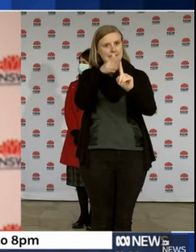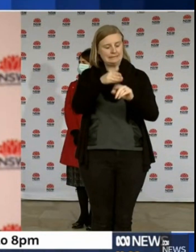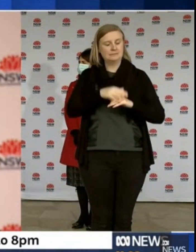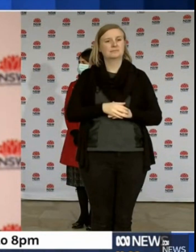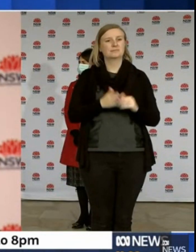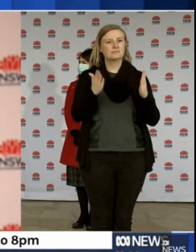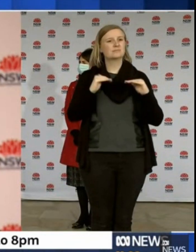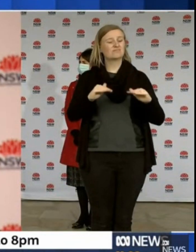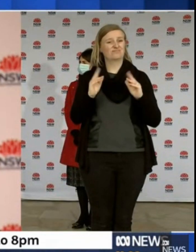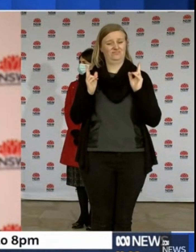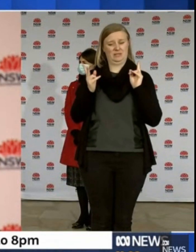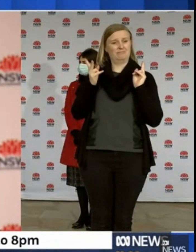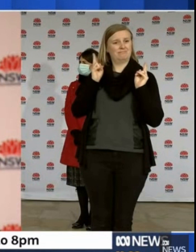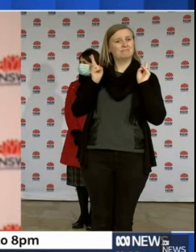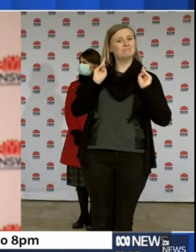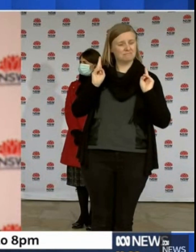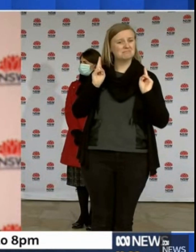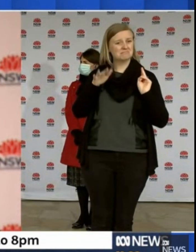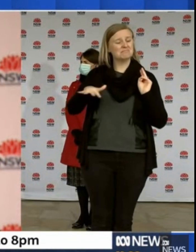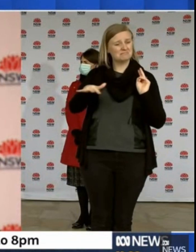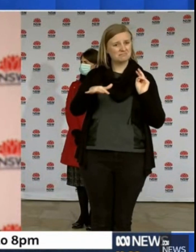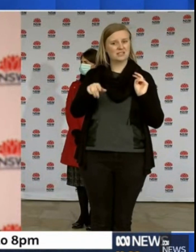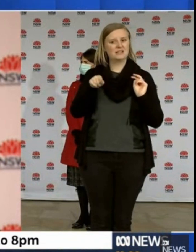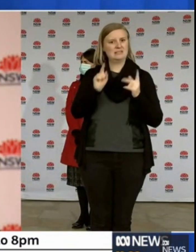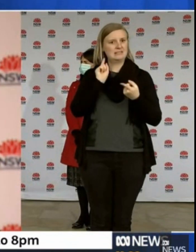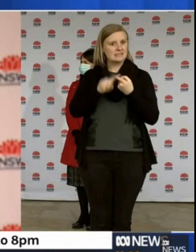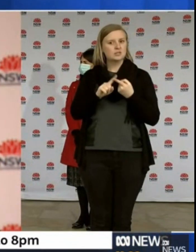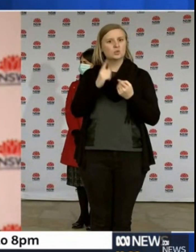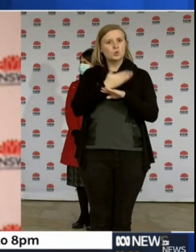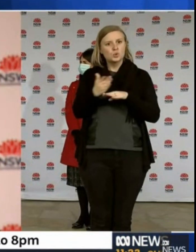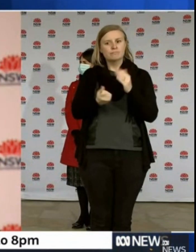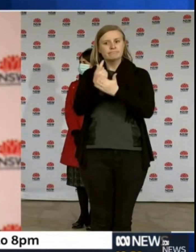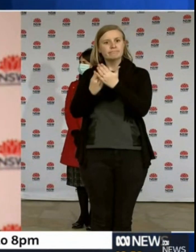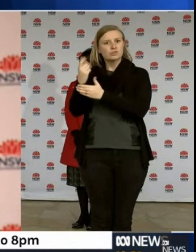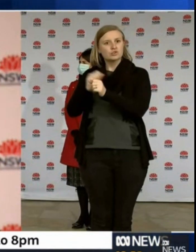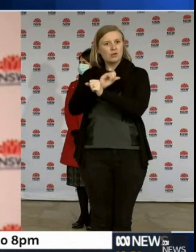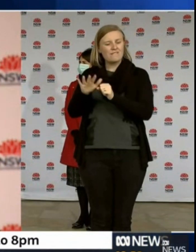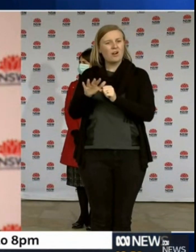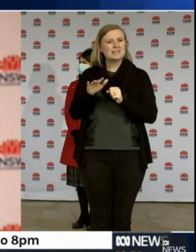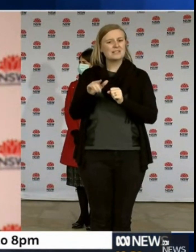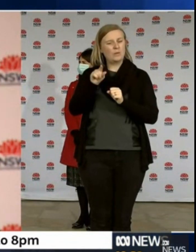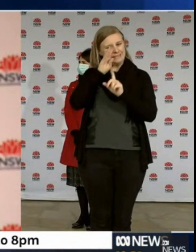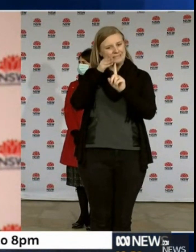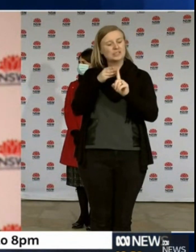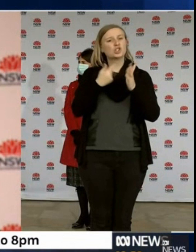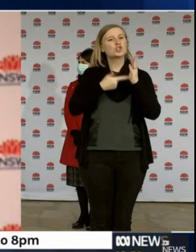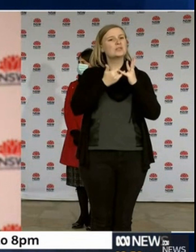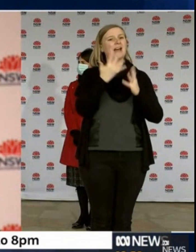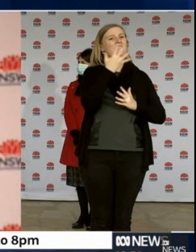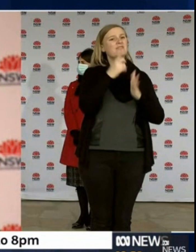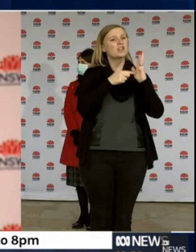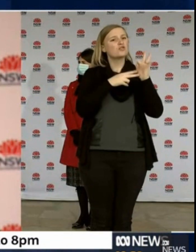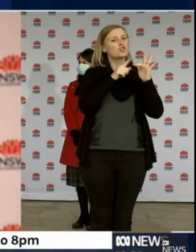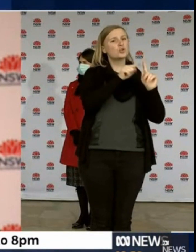In terms of the Joe Bailey, we continue to see cases arising from that. From Tuesday the 15th